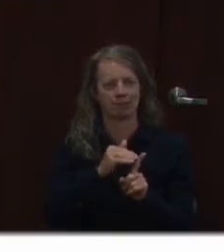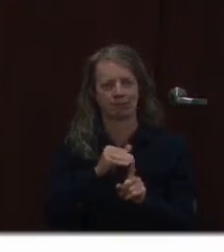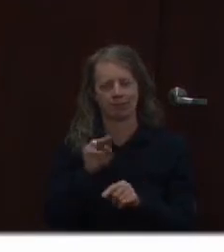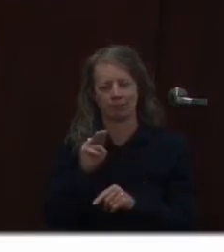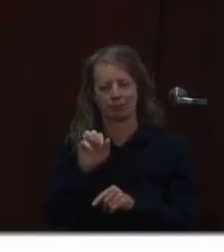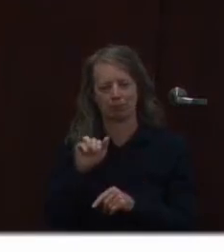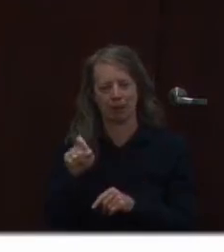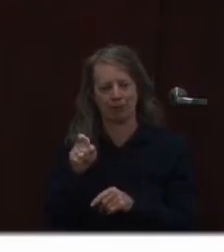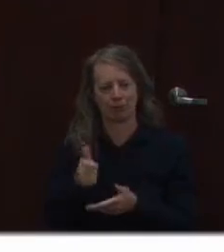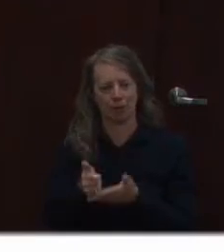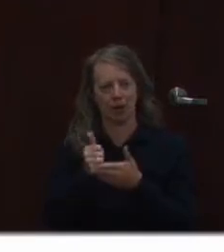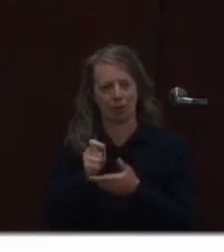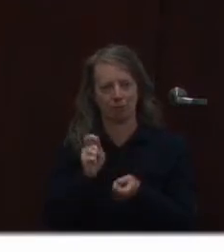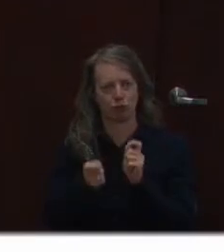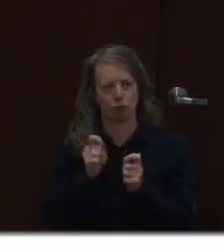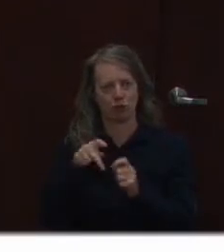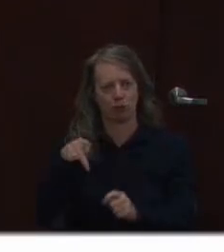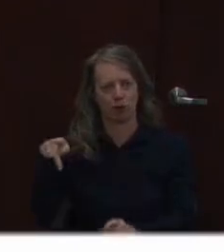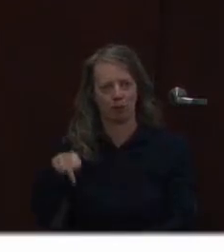Okay.